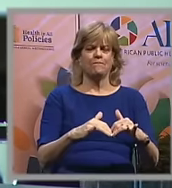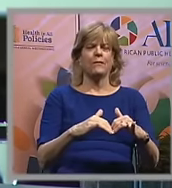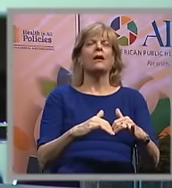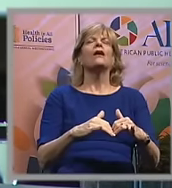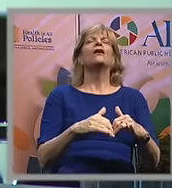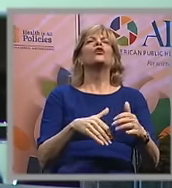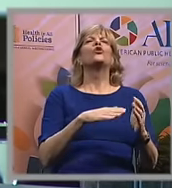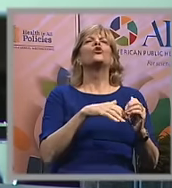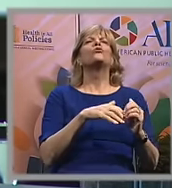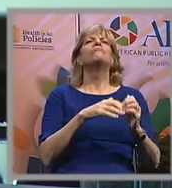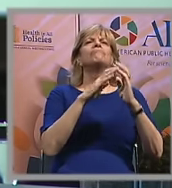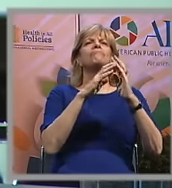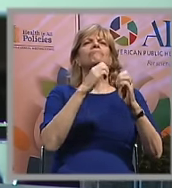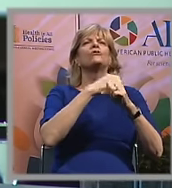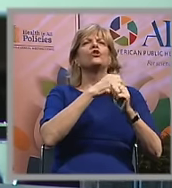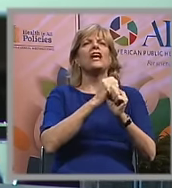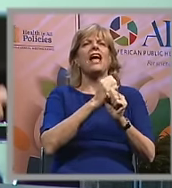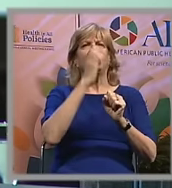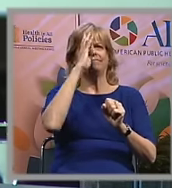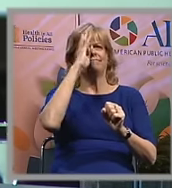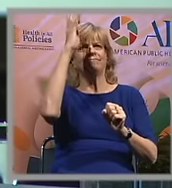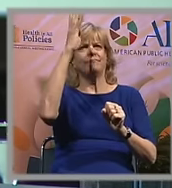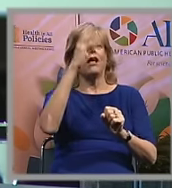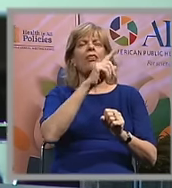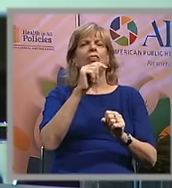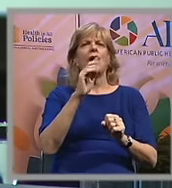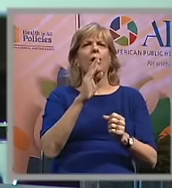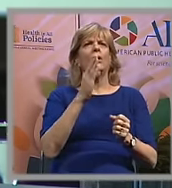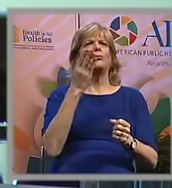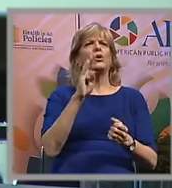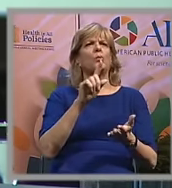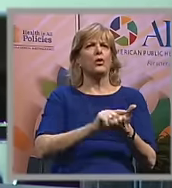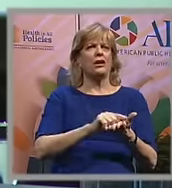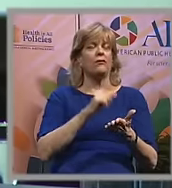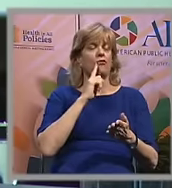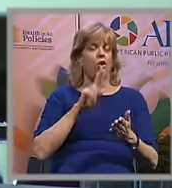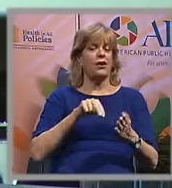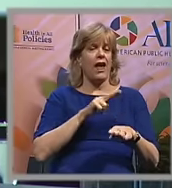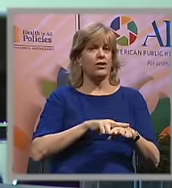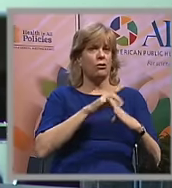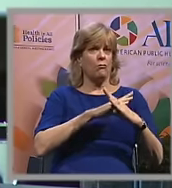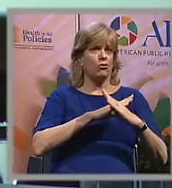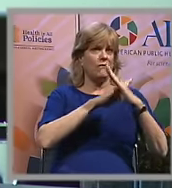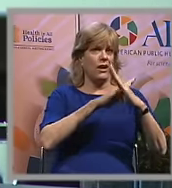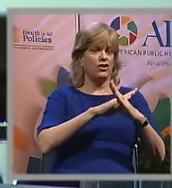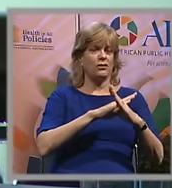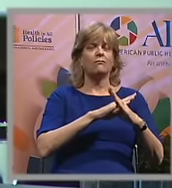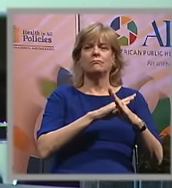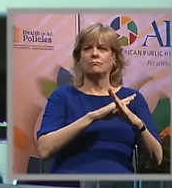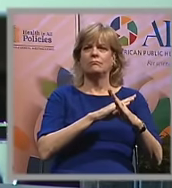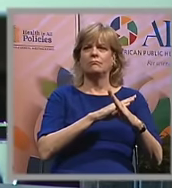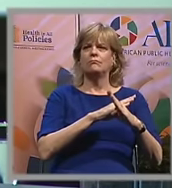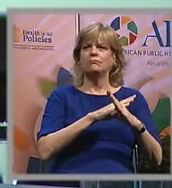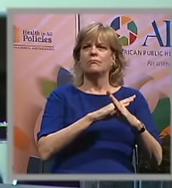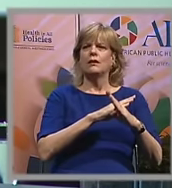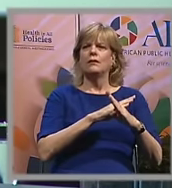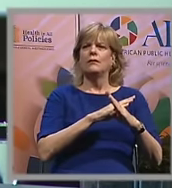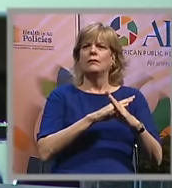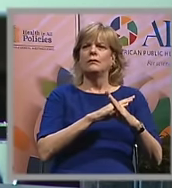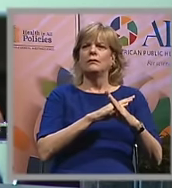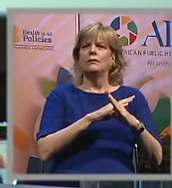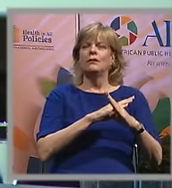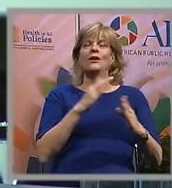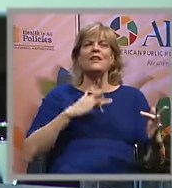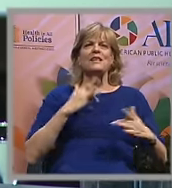Prevention Strategy in 2011, which is a blueprint for how to build a prevention-based society. What has been really exciting